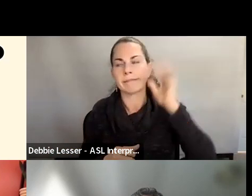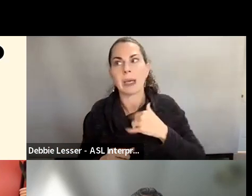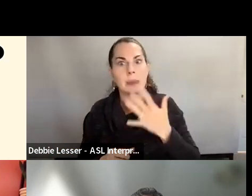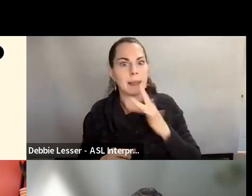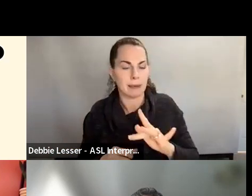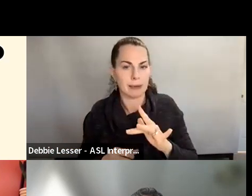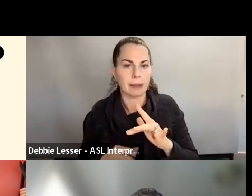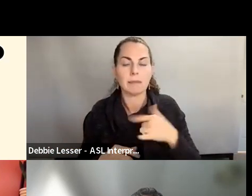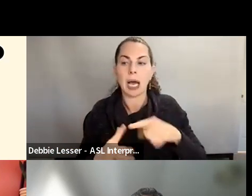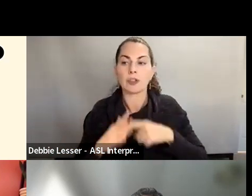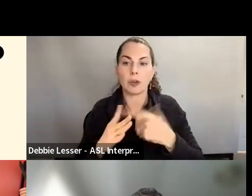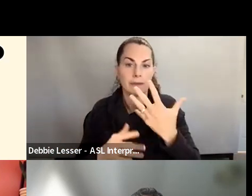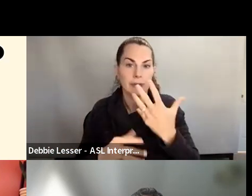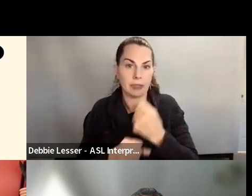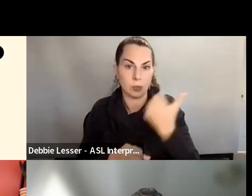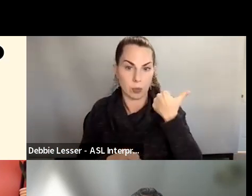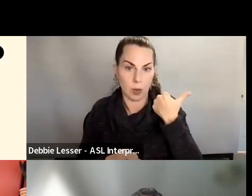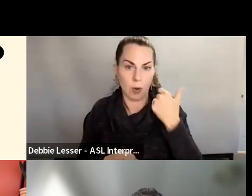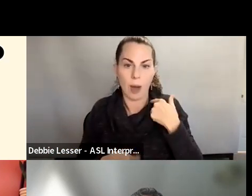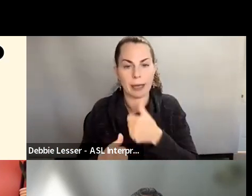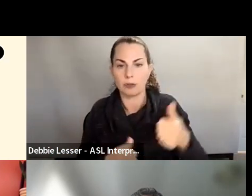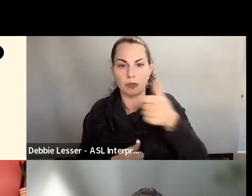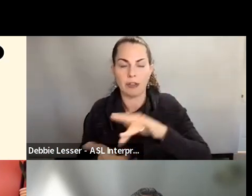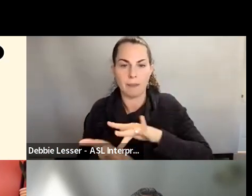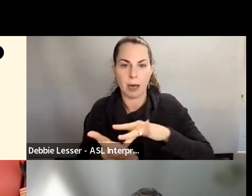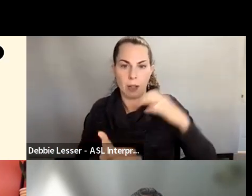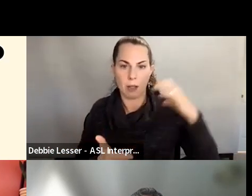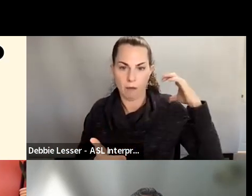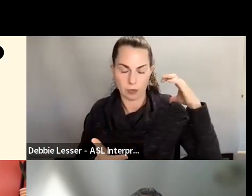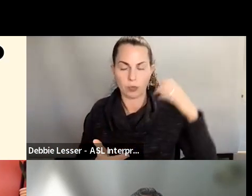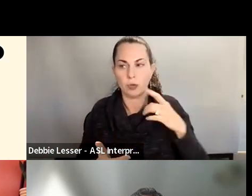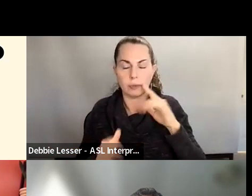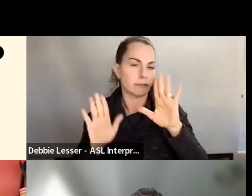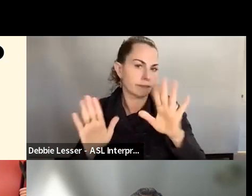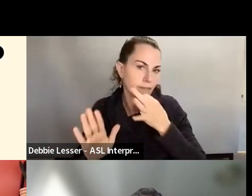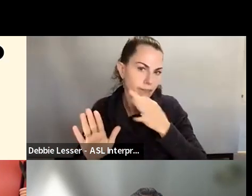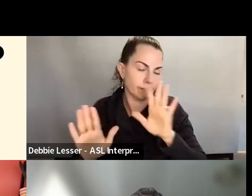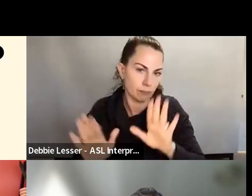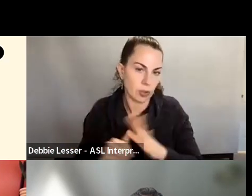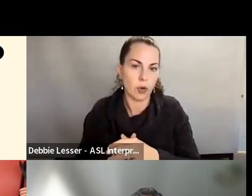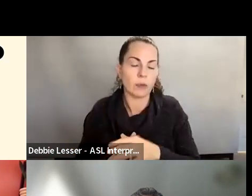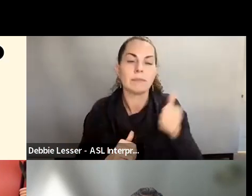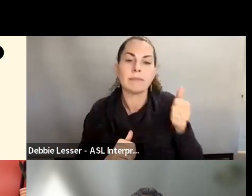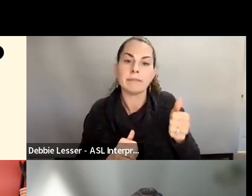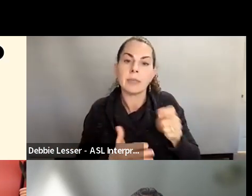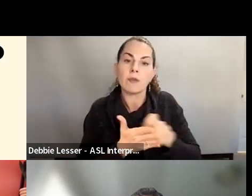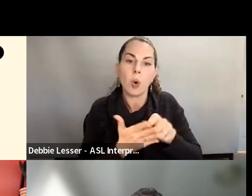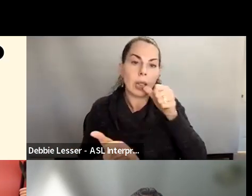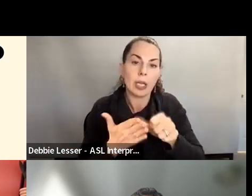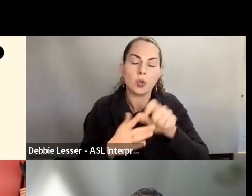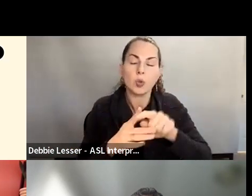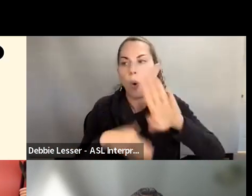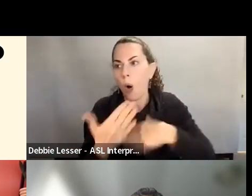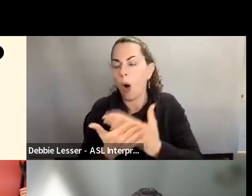I had a chief medical officer who was phenomenal. And he wrote a memo out to every single physician stating that this was